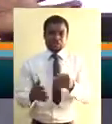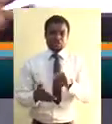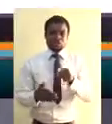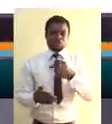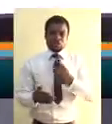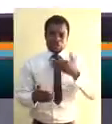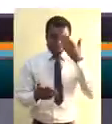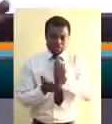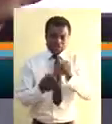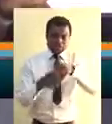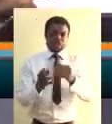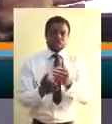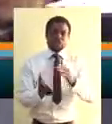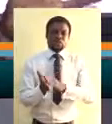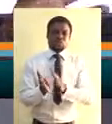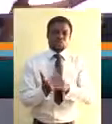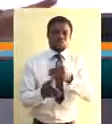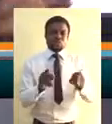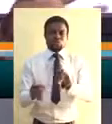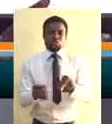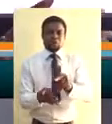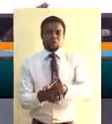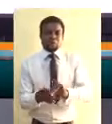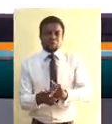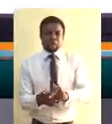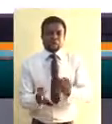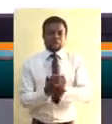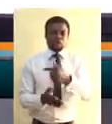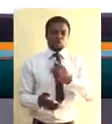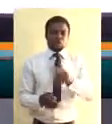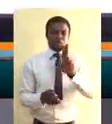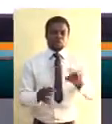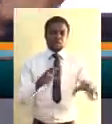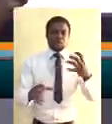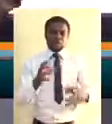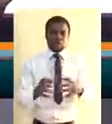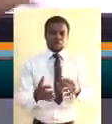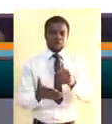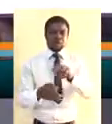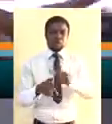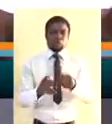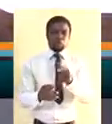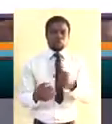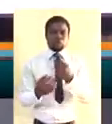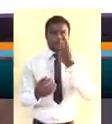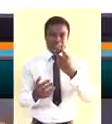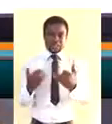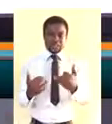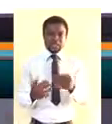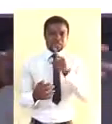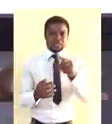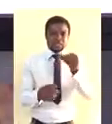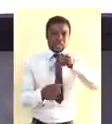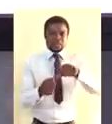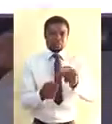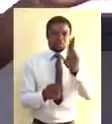we do practicals, we use chemicals and all sorts. But the one we just watched is just about using things around us,